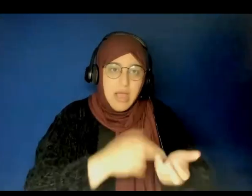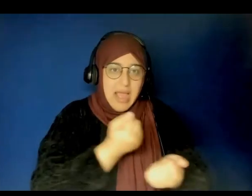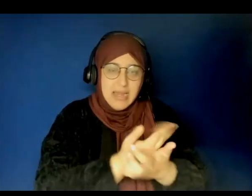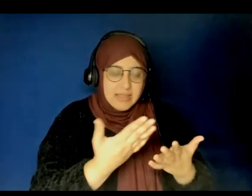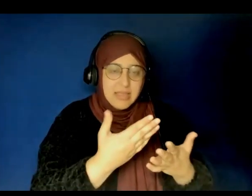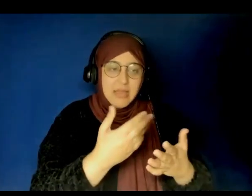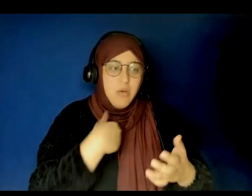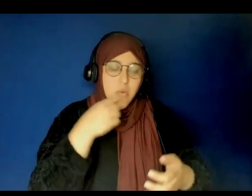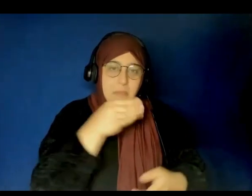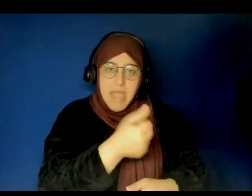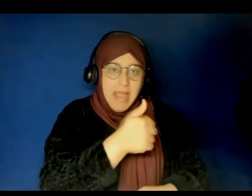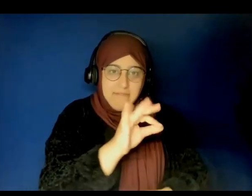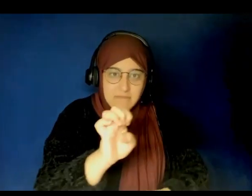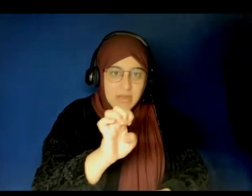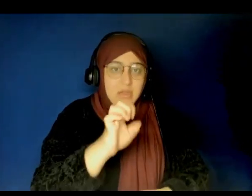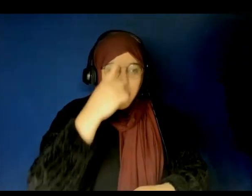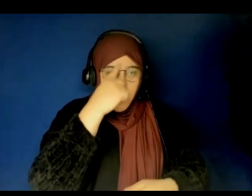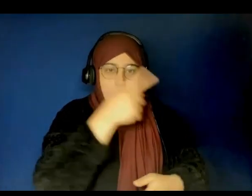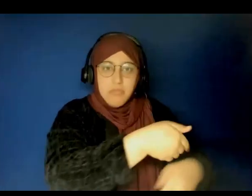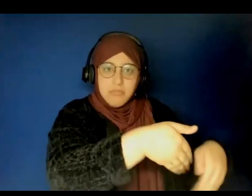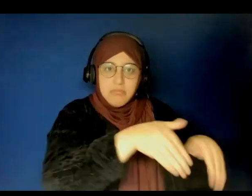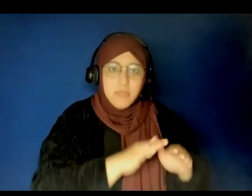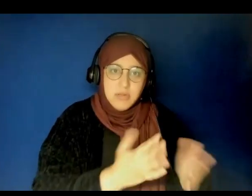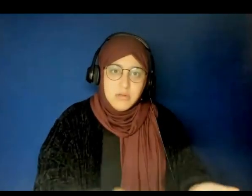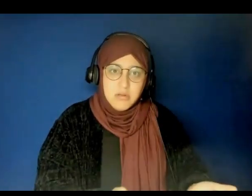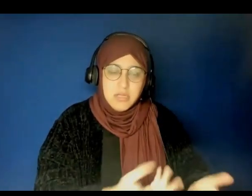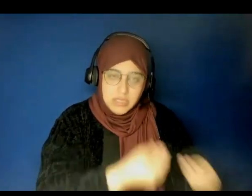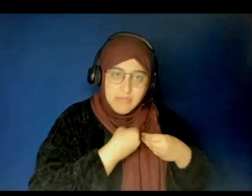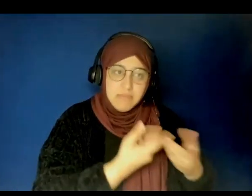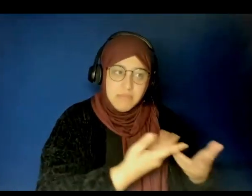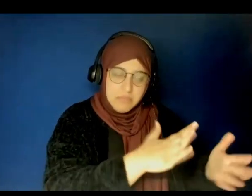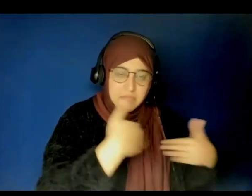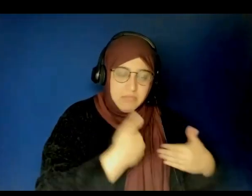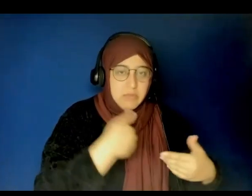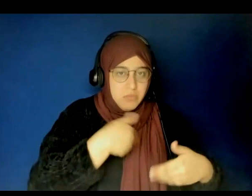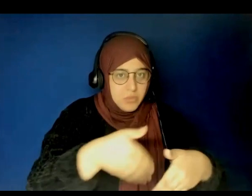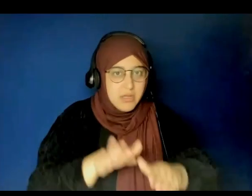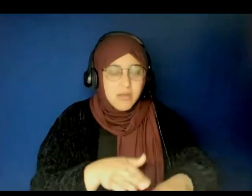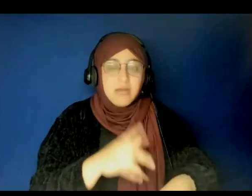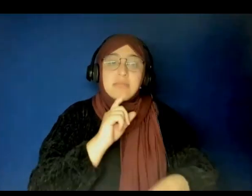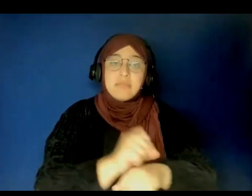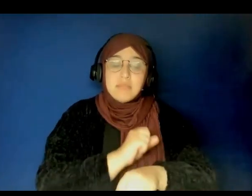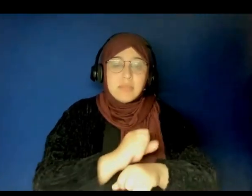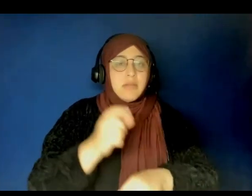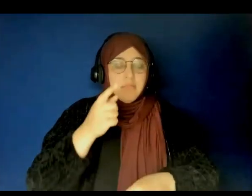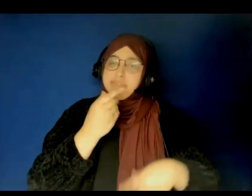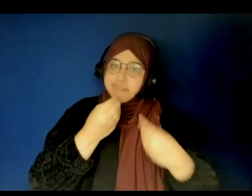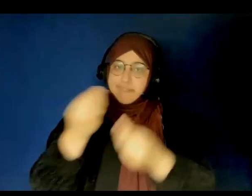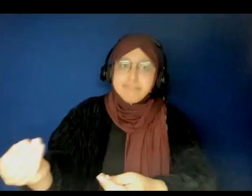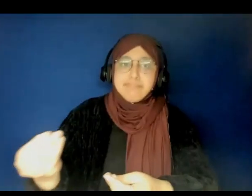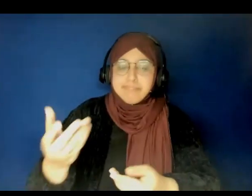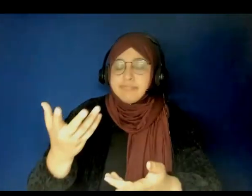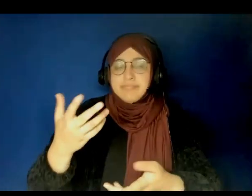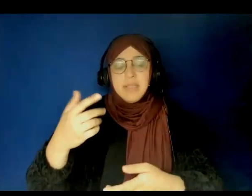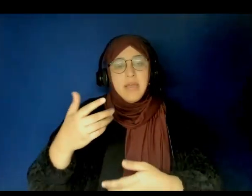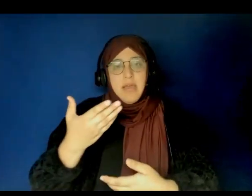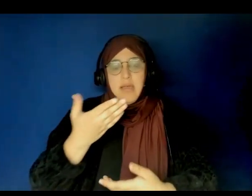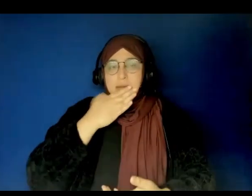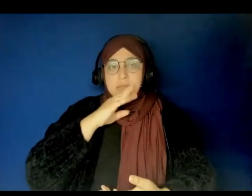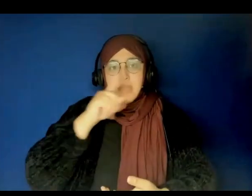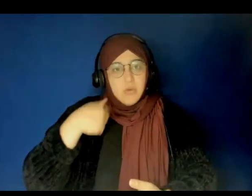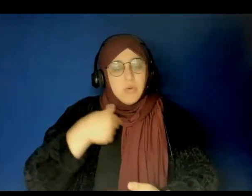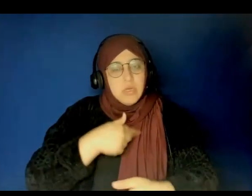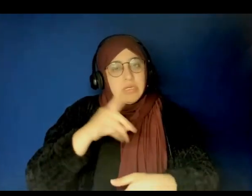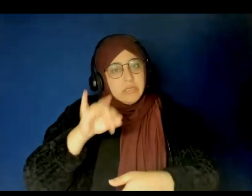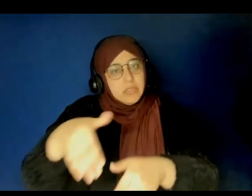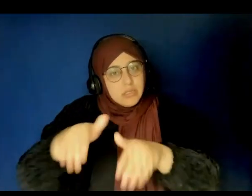May Allah reward him. We were able to bury him and pray over him after that. But that is, I mentioned this not to put